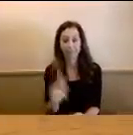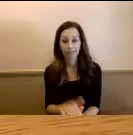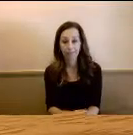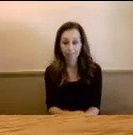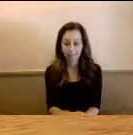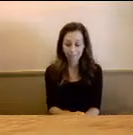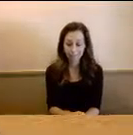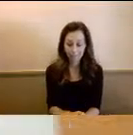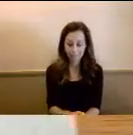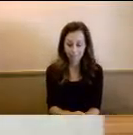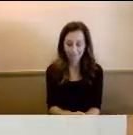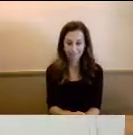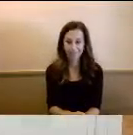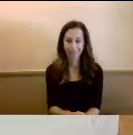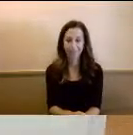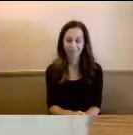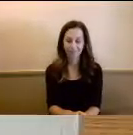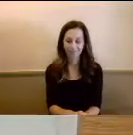Okay.